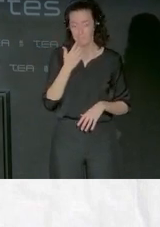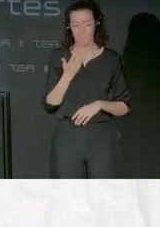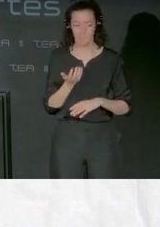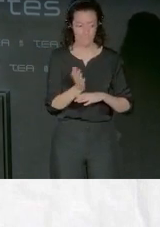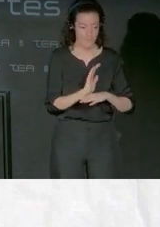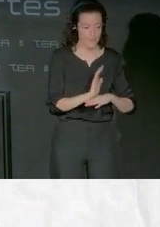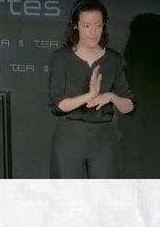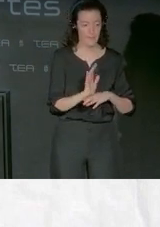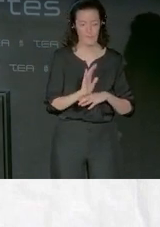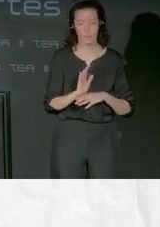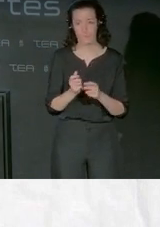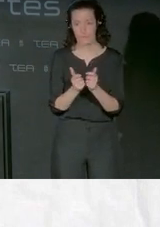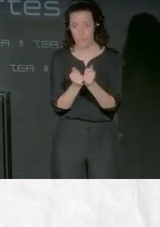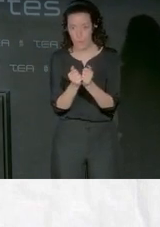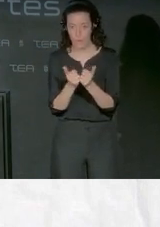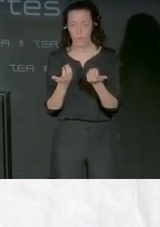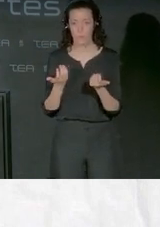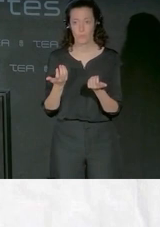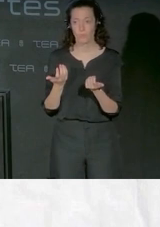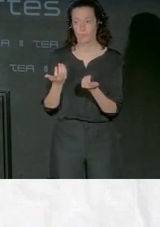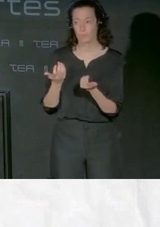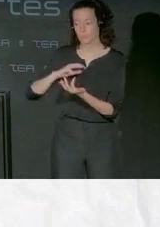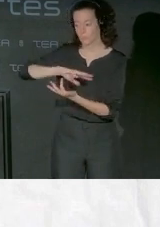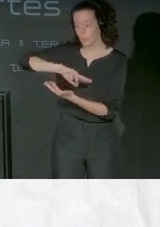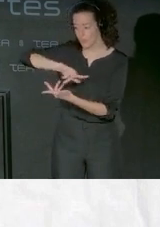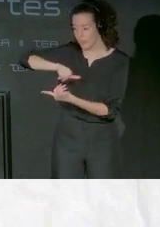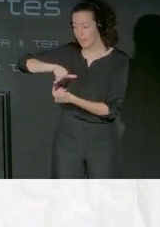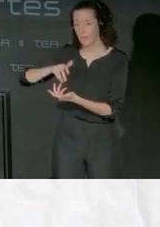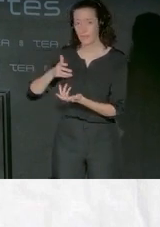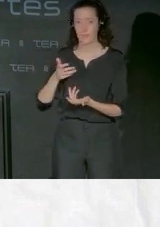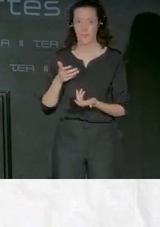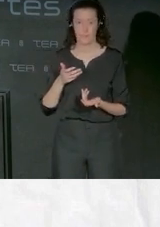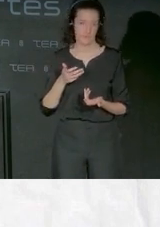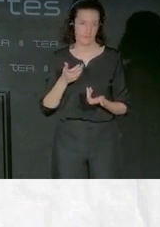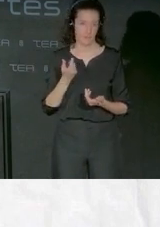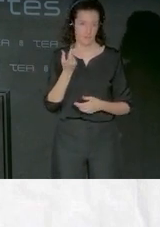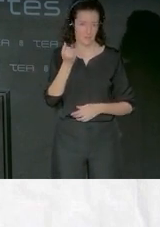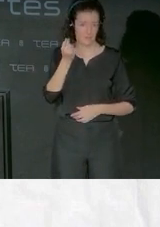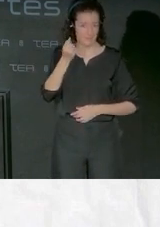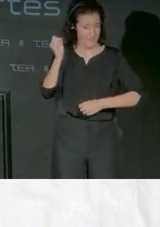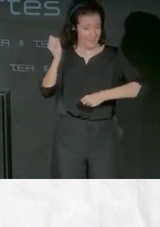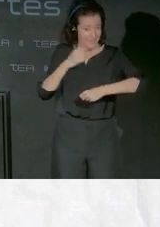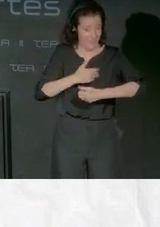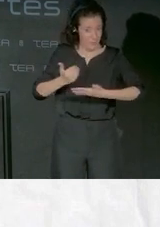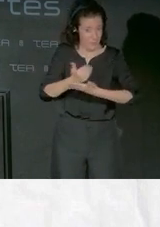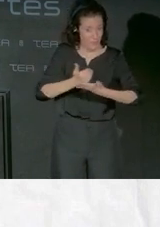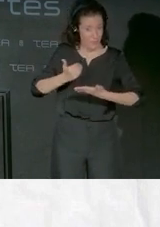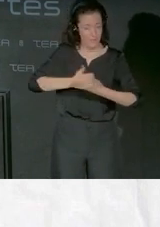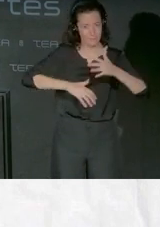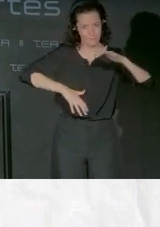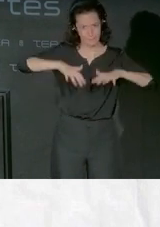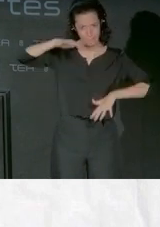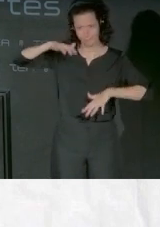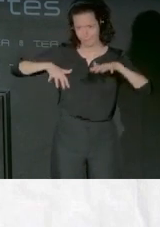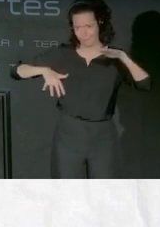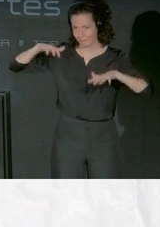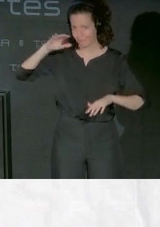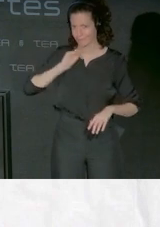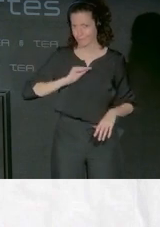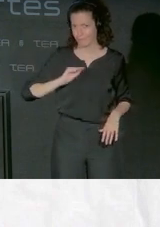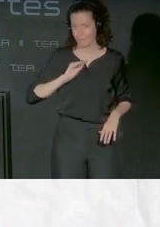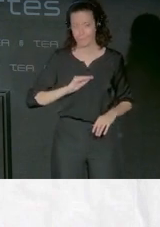for example, there are big differences. So we see, looking at the market overall, that the audiovisual